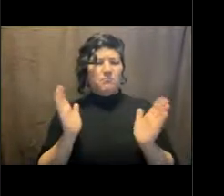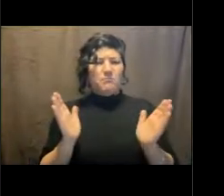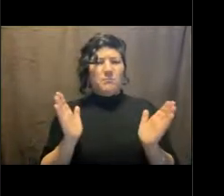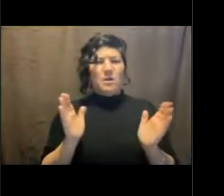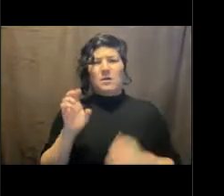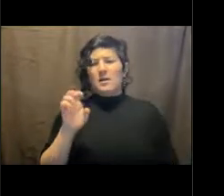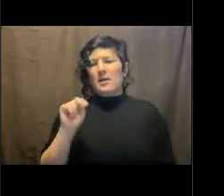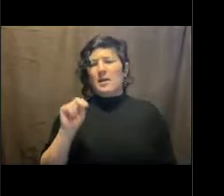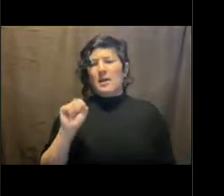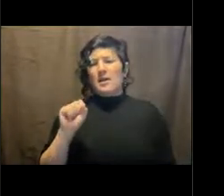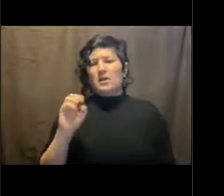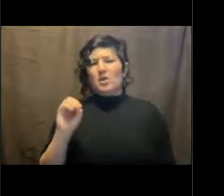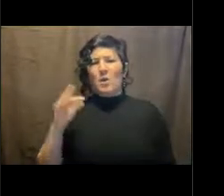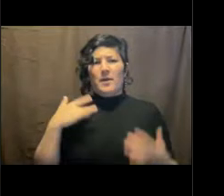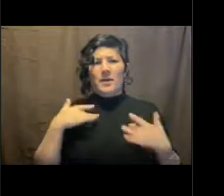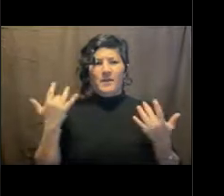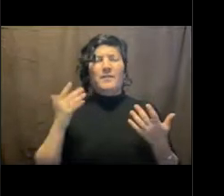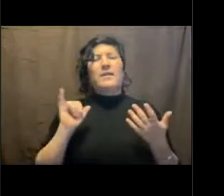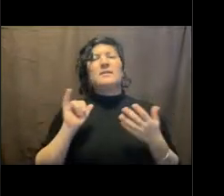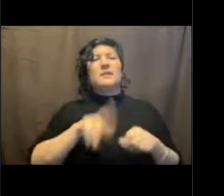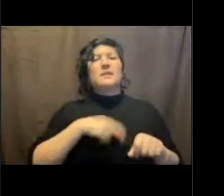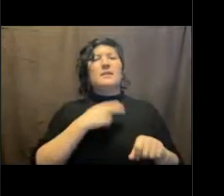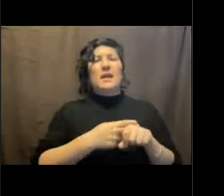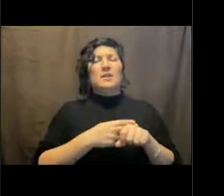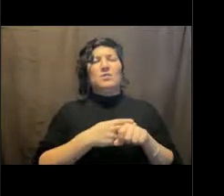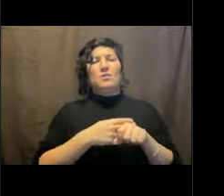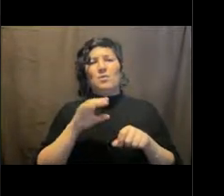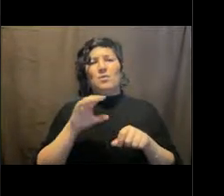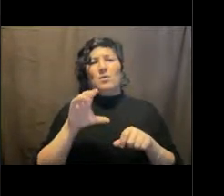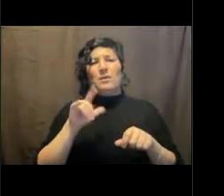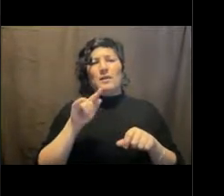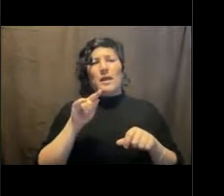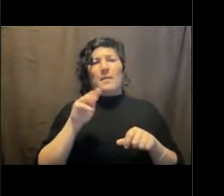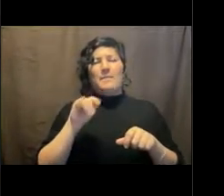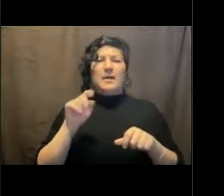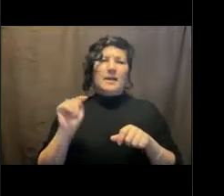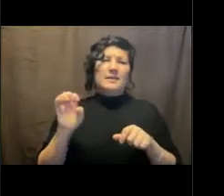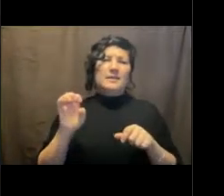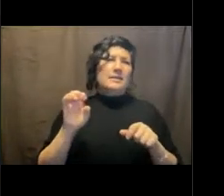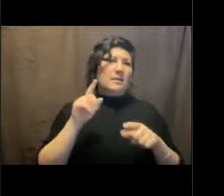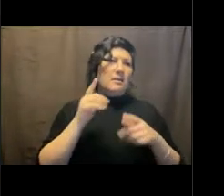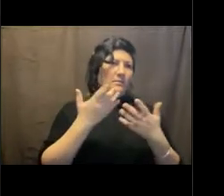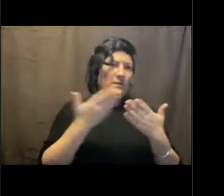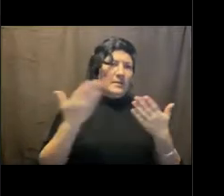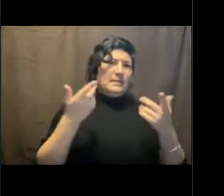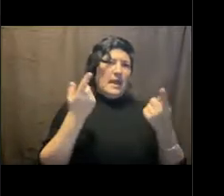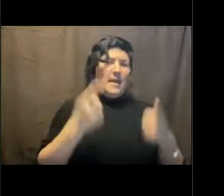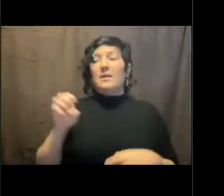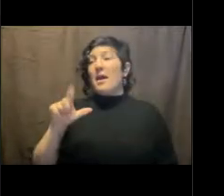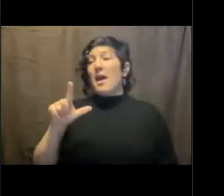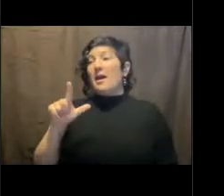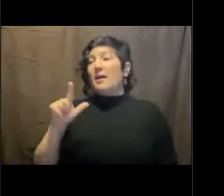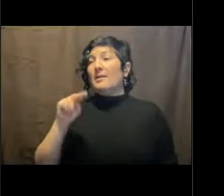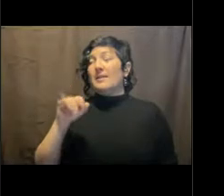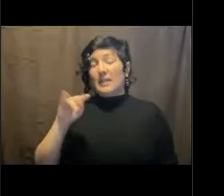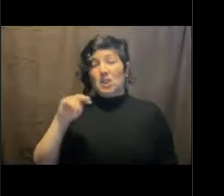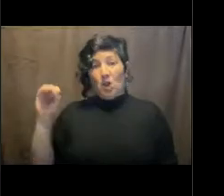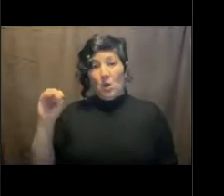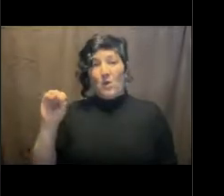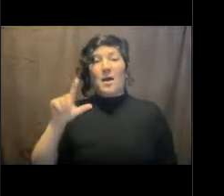And this essentially is natural climate variables. So some of you may have heard of El Niños and La Niñas. Well, these derive from the eastern tropical Pacific